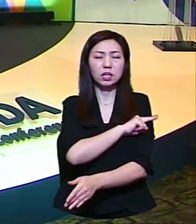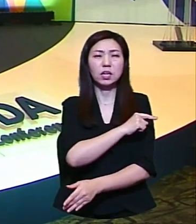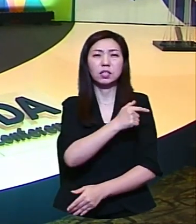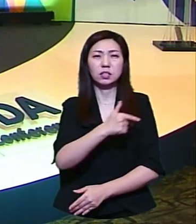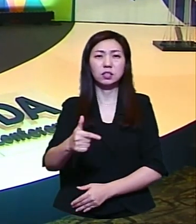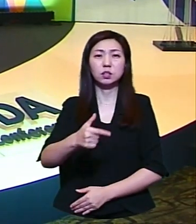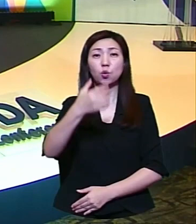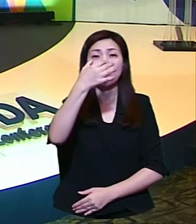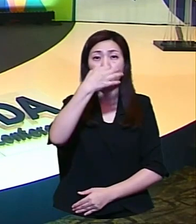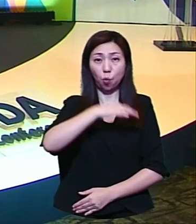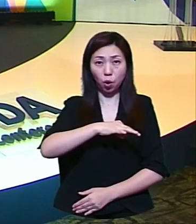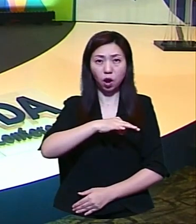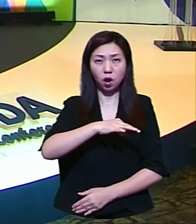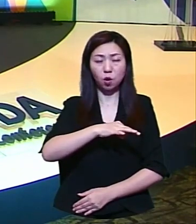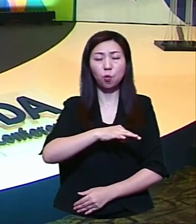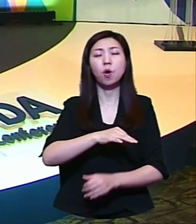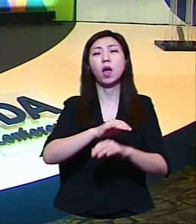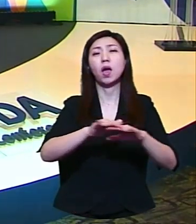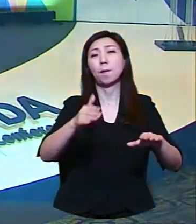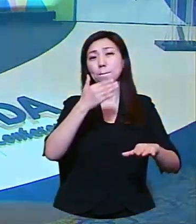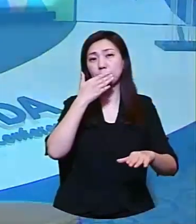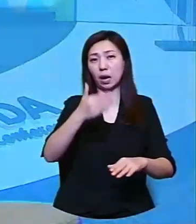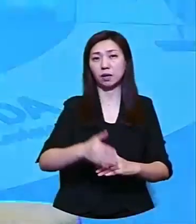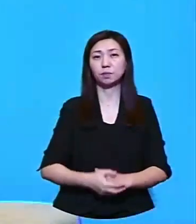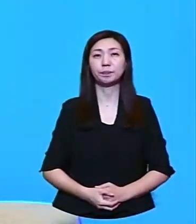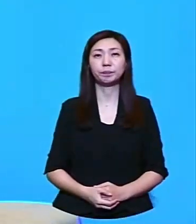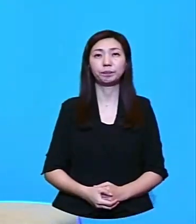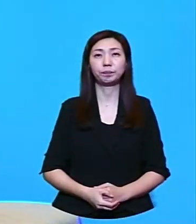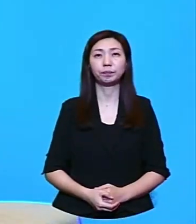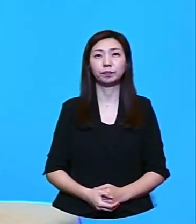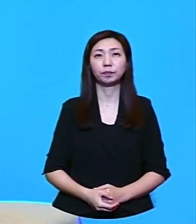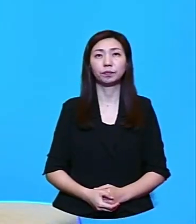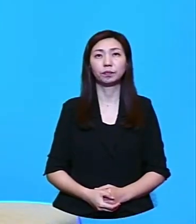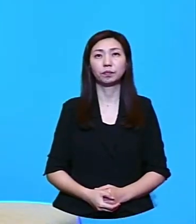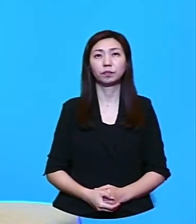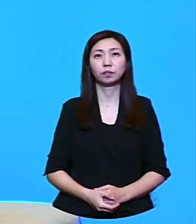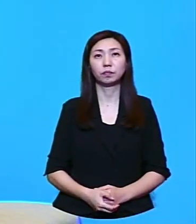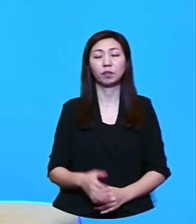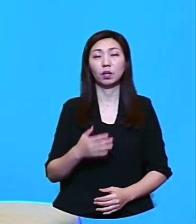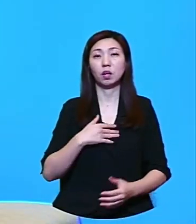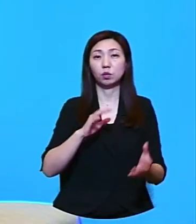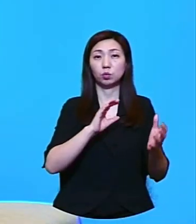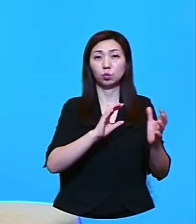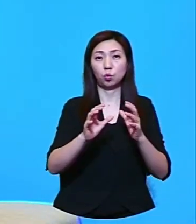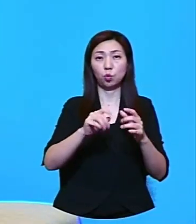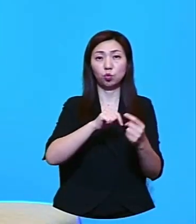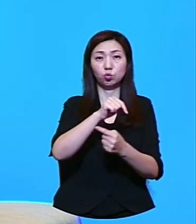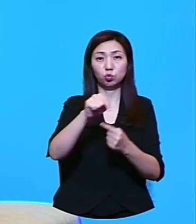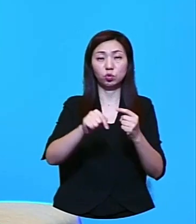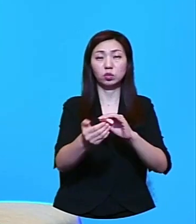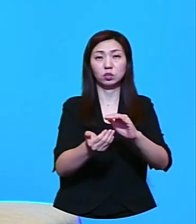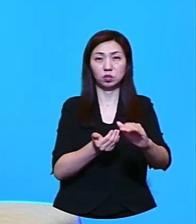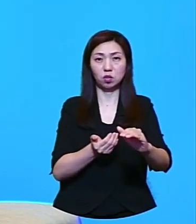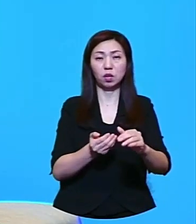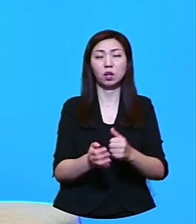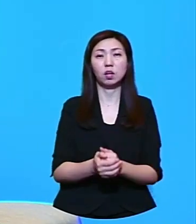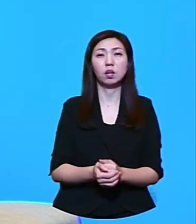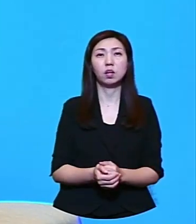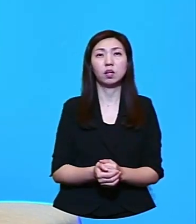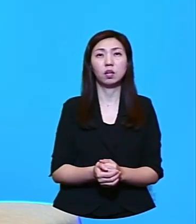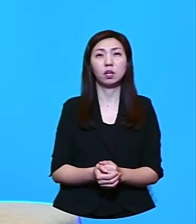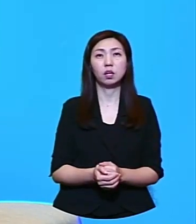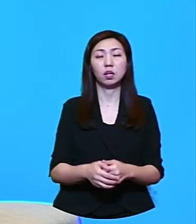Having said this, to facilitate our discussion today, we came up with the following 3 important